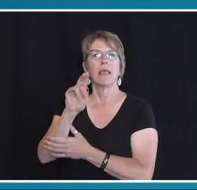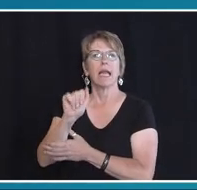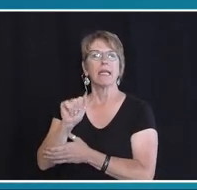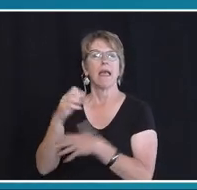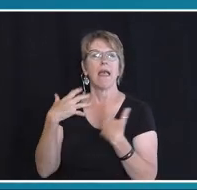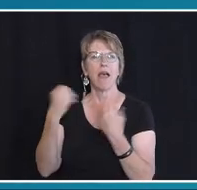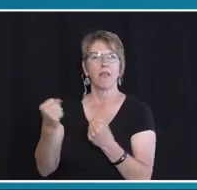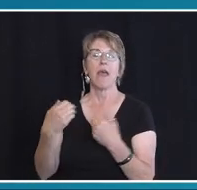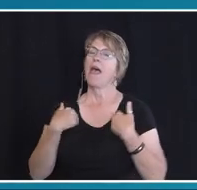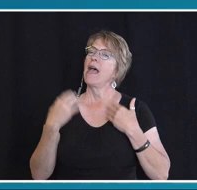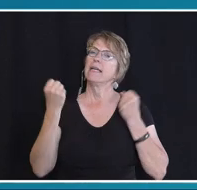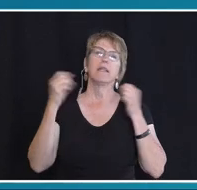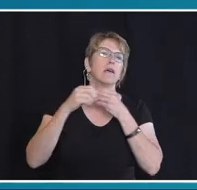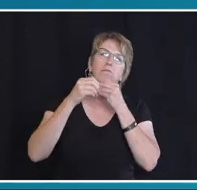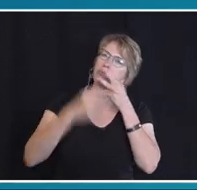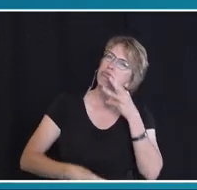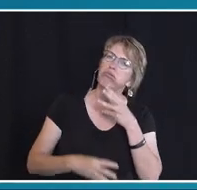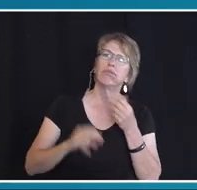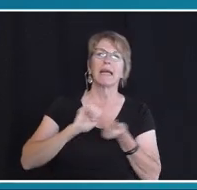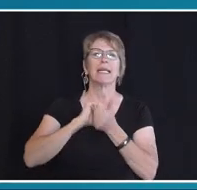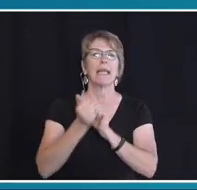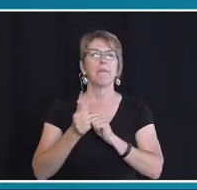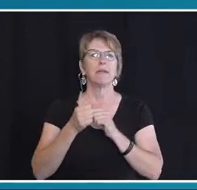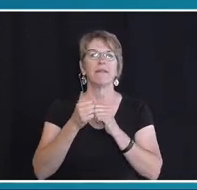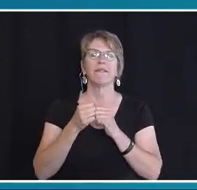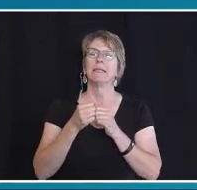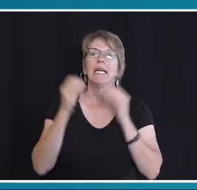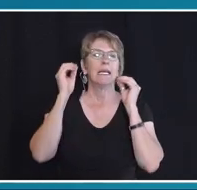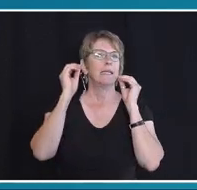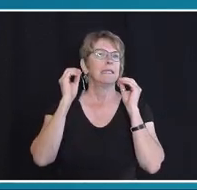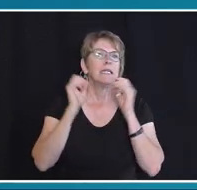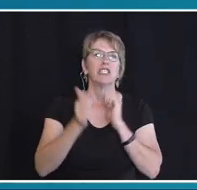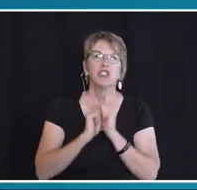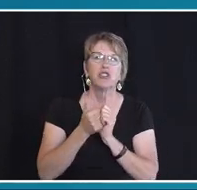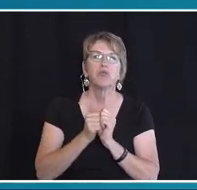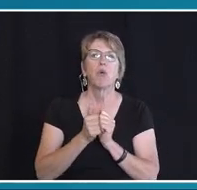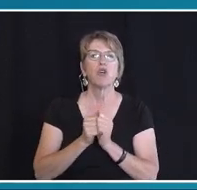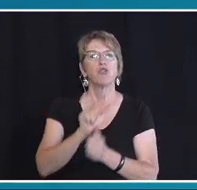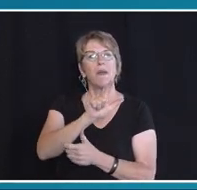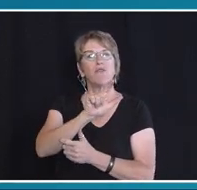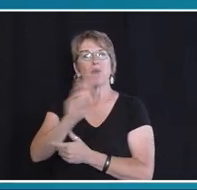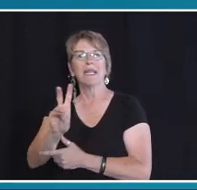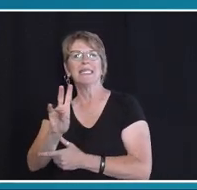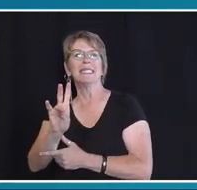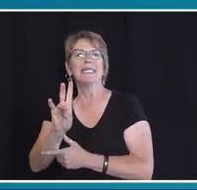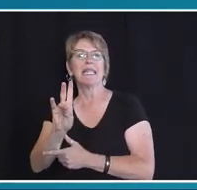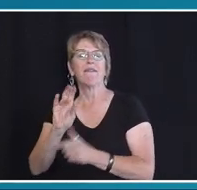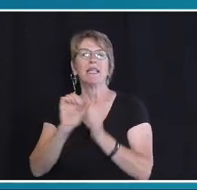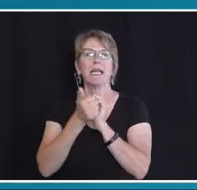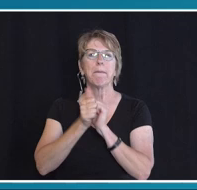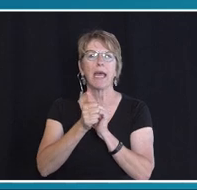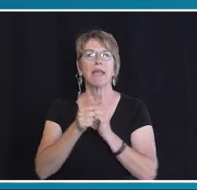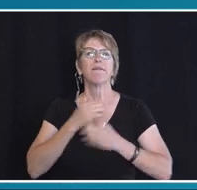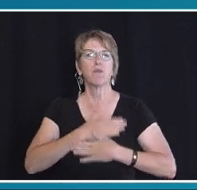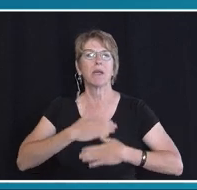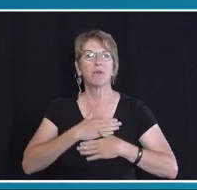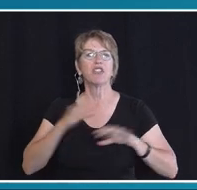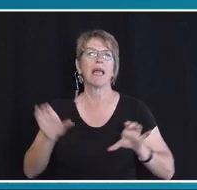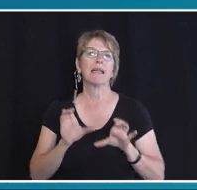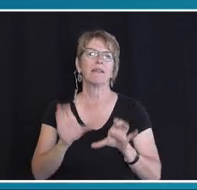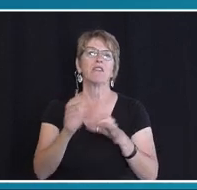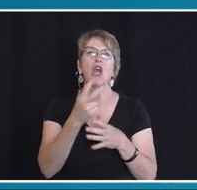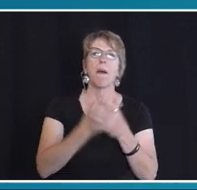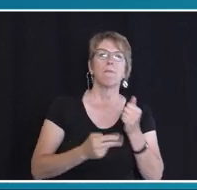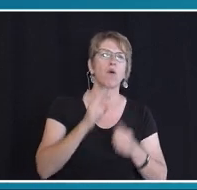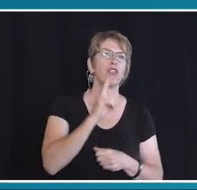comprehensive adaptive sports and recreation programs in the country. There are 27 unique competitive and recreational activities serving